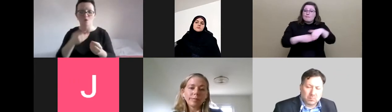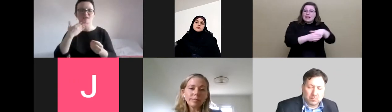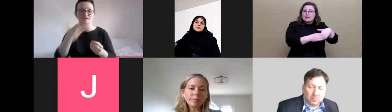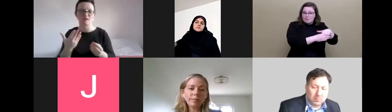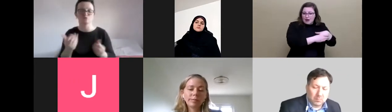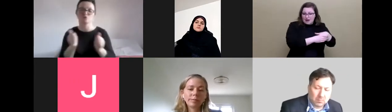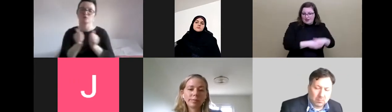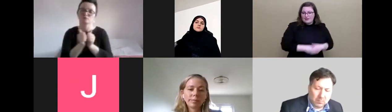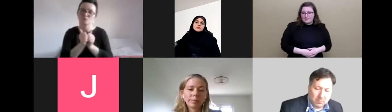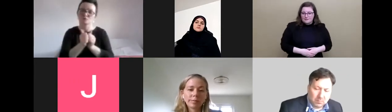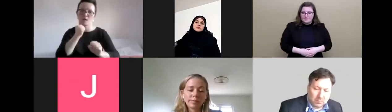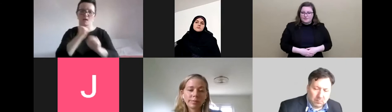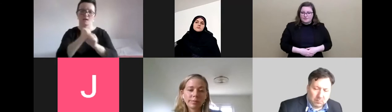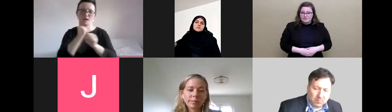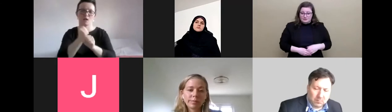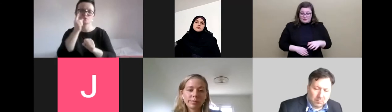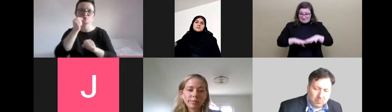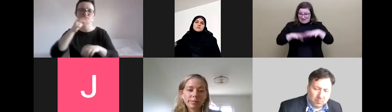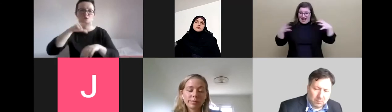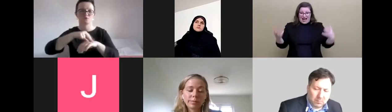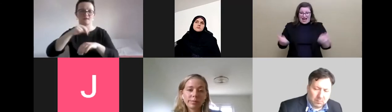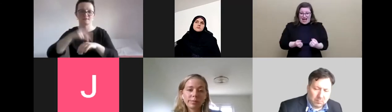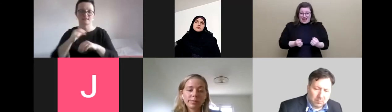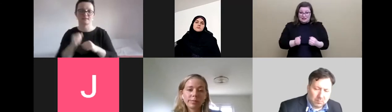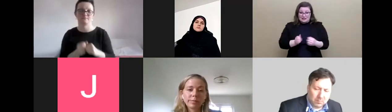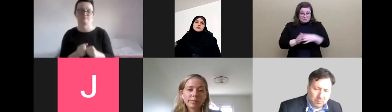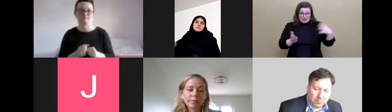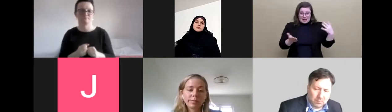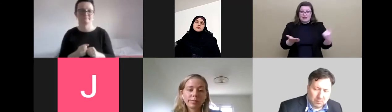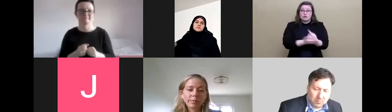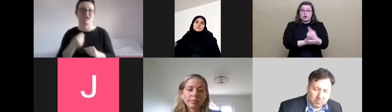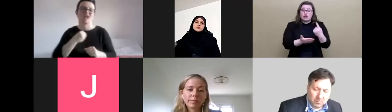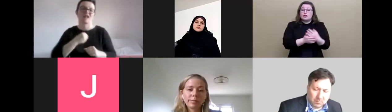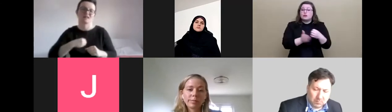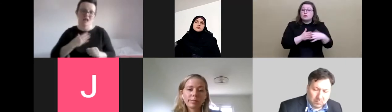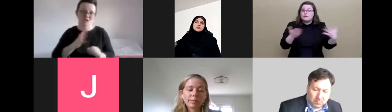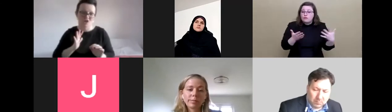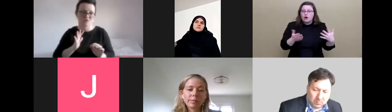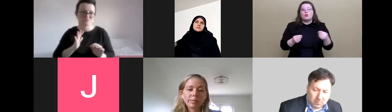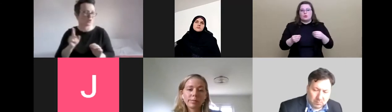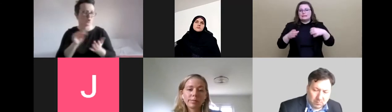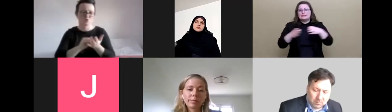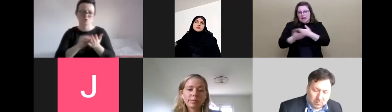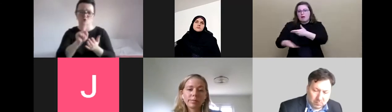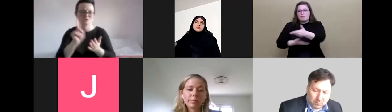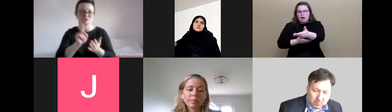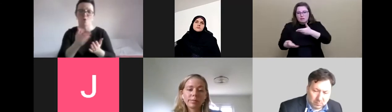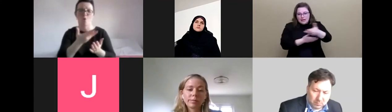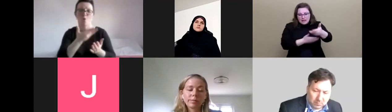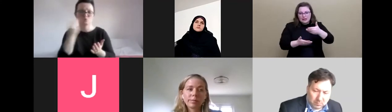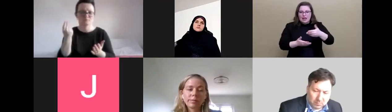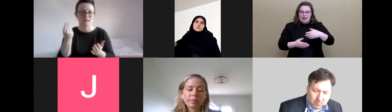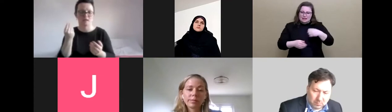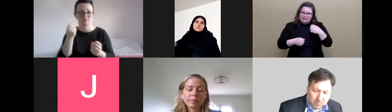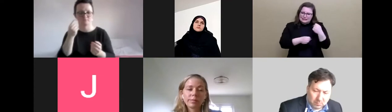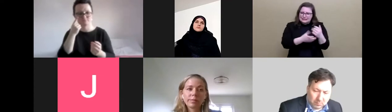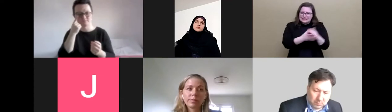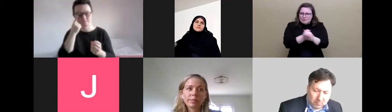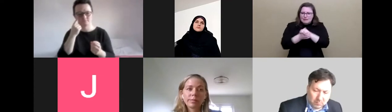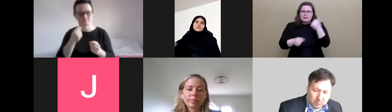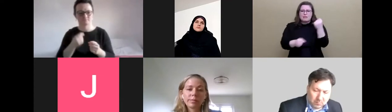So all of this was achieved thanks to the cooperation and joint work with people from Sweden.